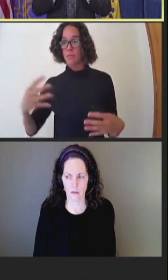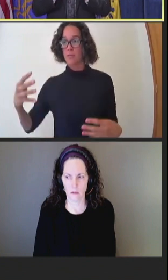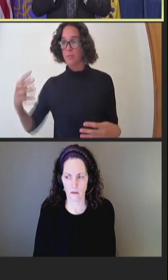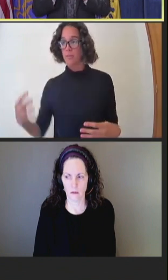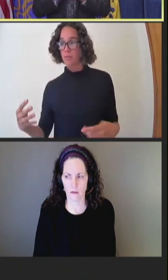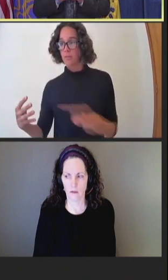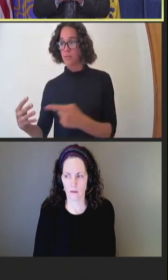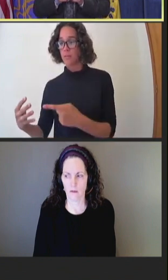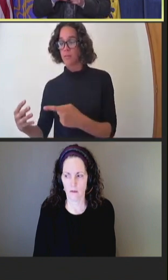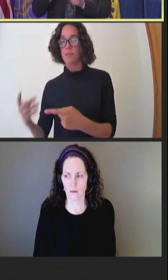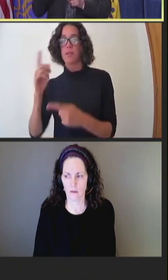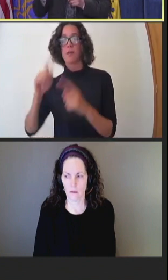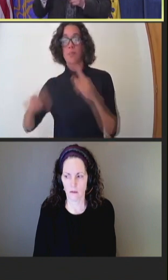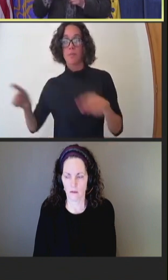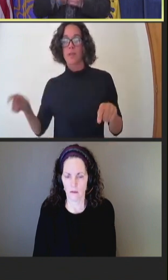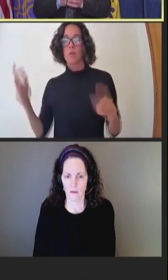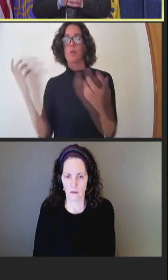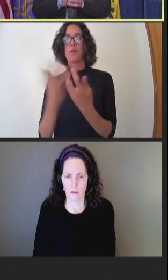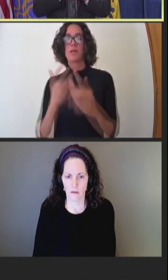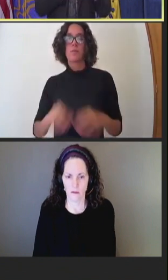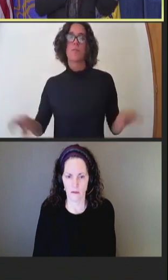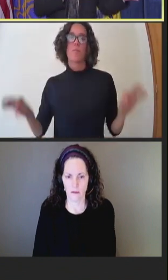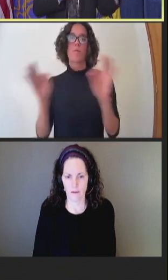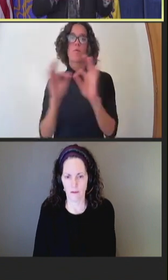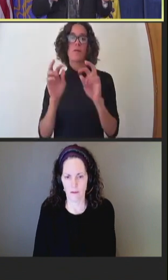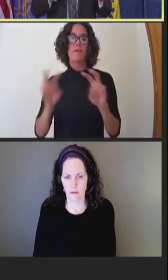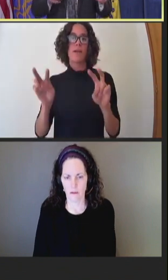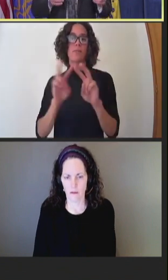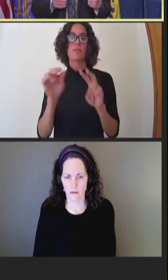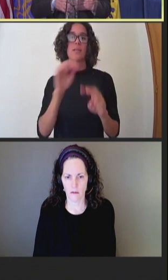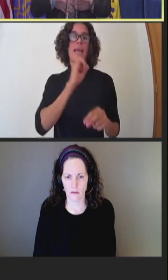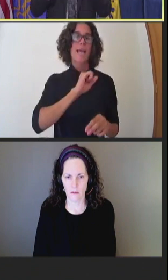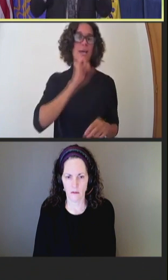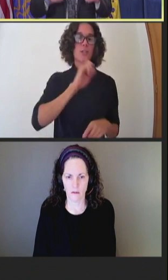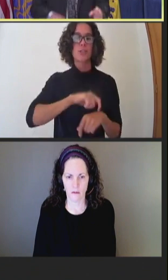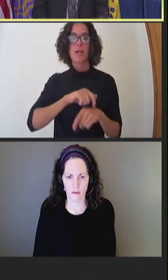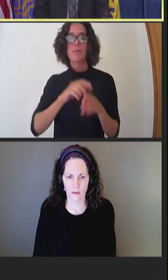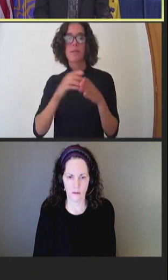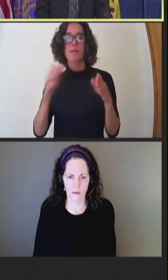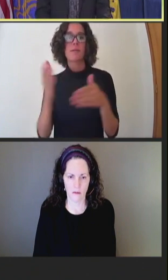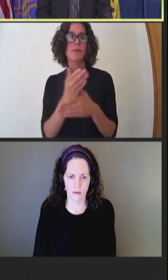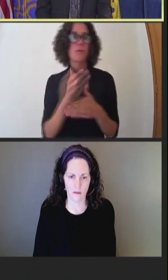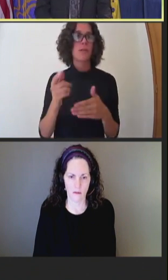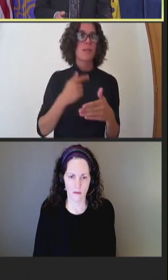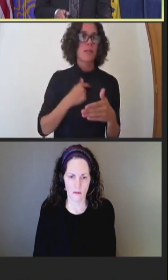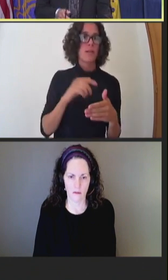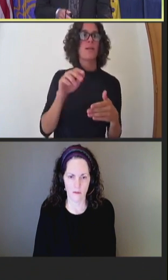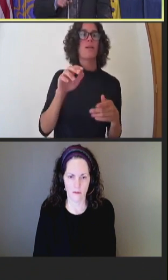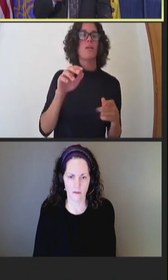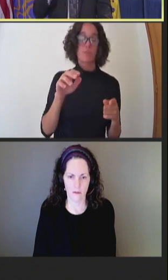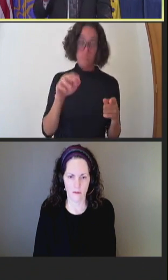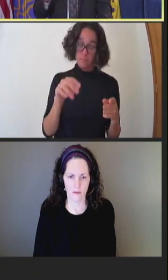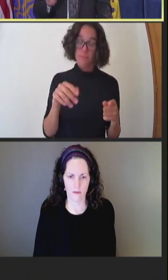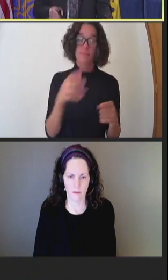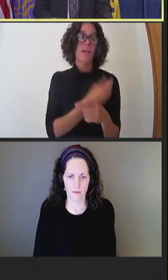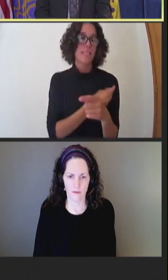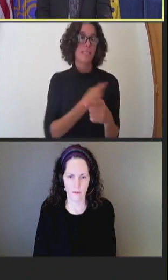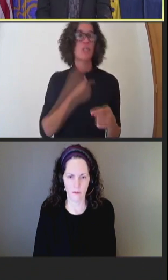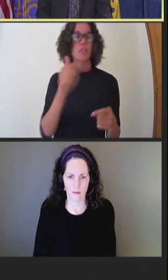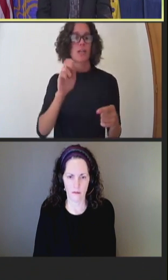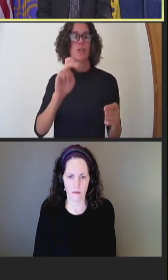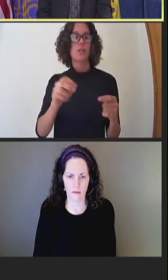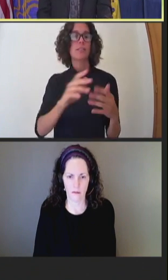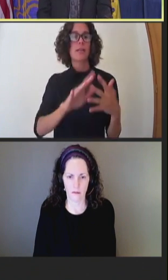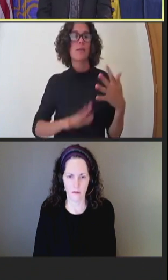important demographic variables such as age, time intervals between vaccines, gender, et cetera. And the right-hand side shows